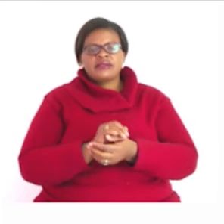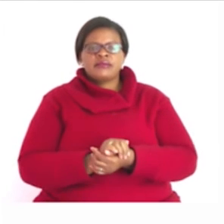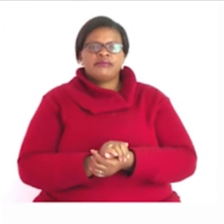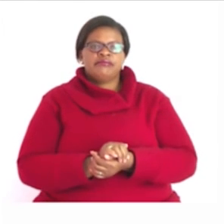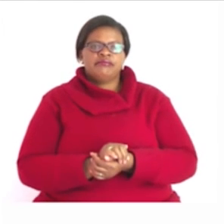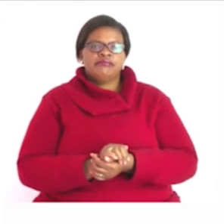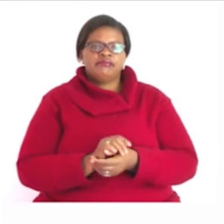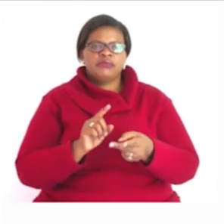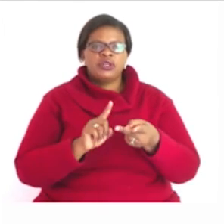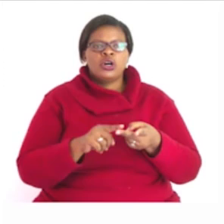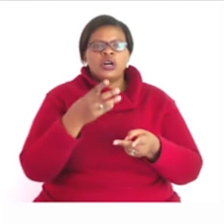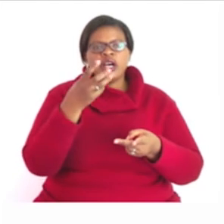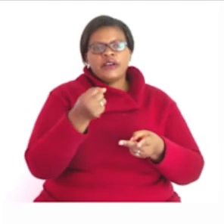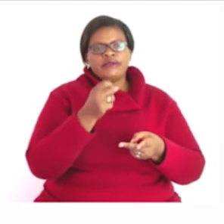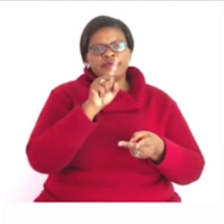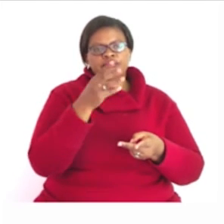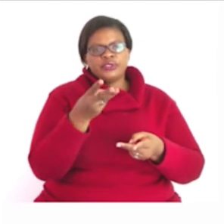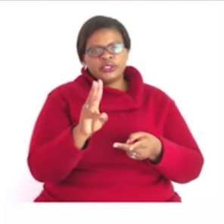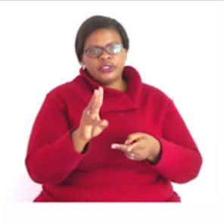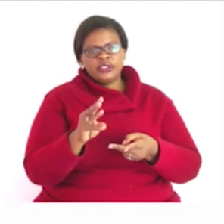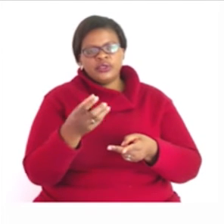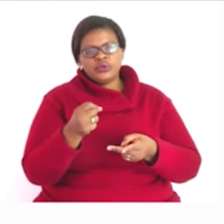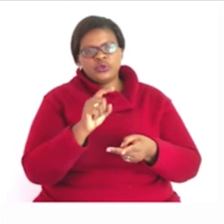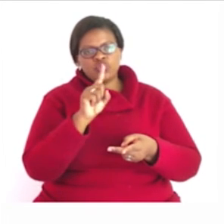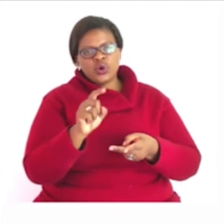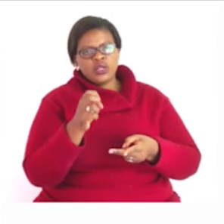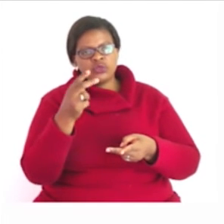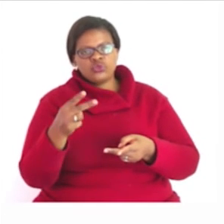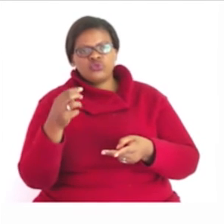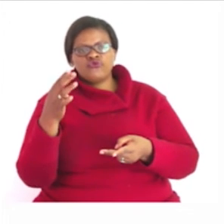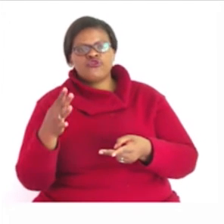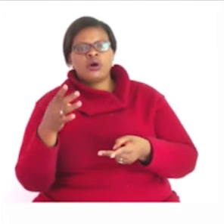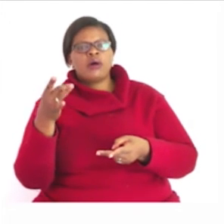And then we have 16, which is 1, 2,